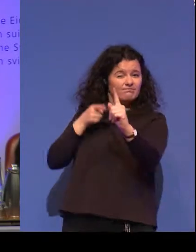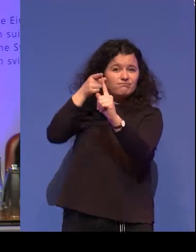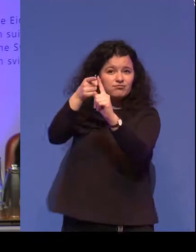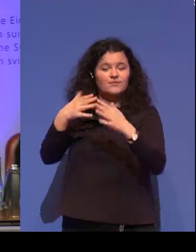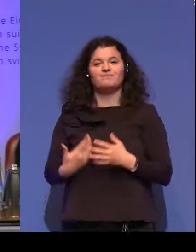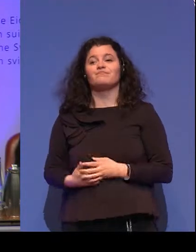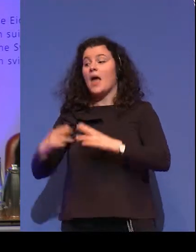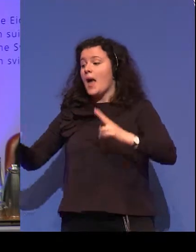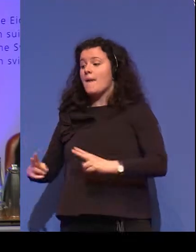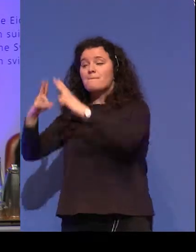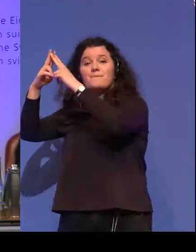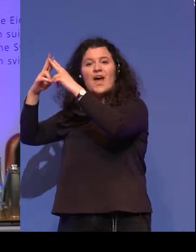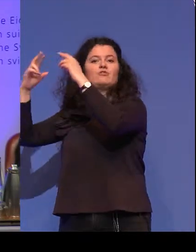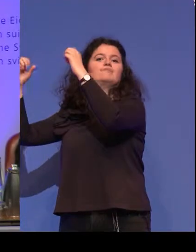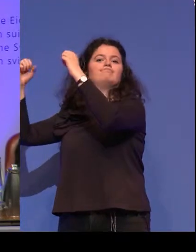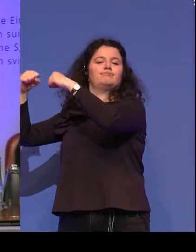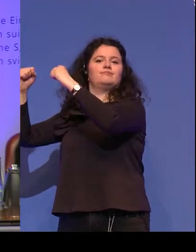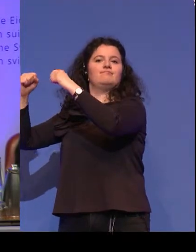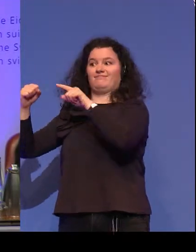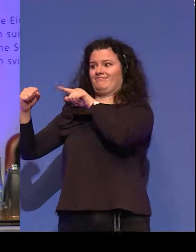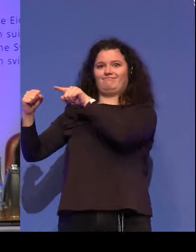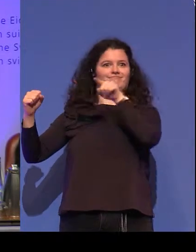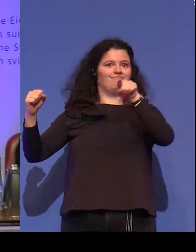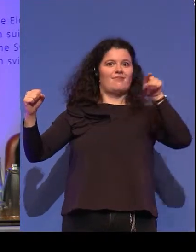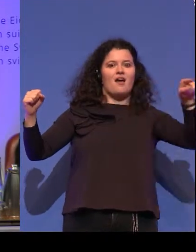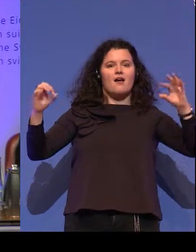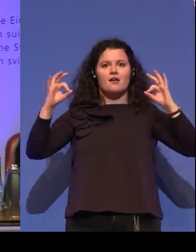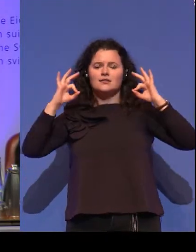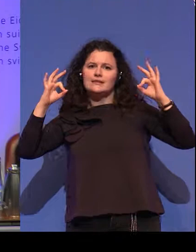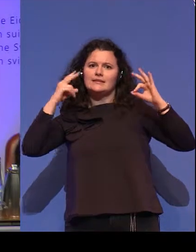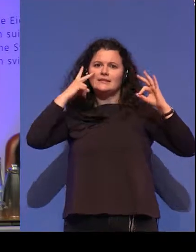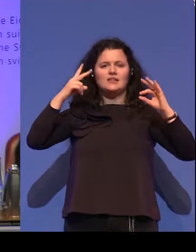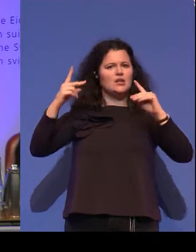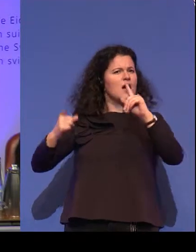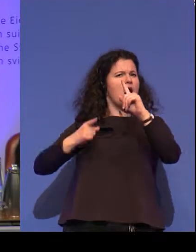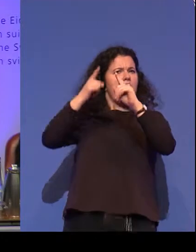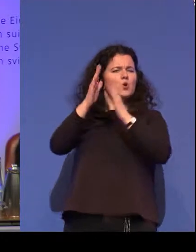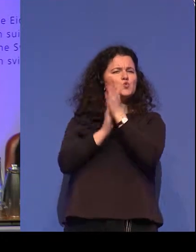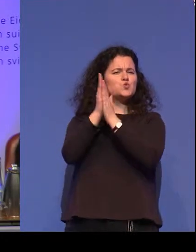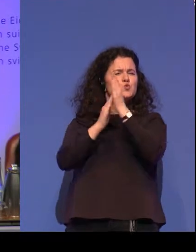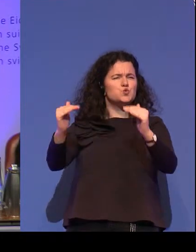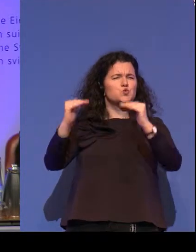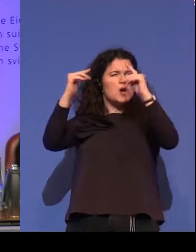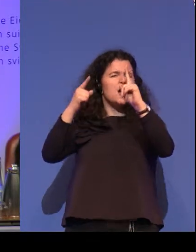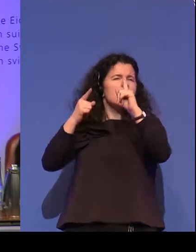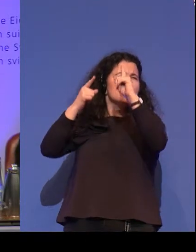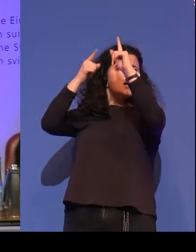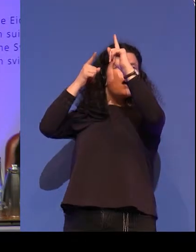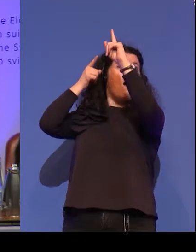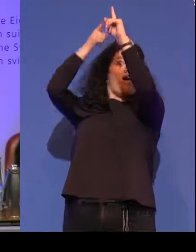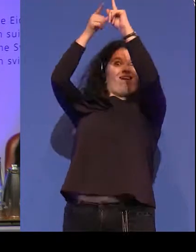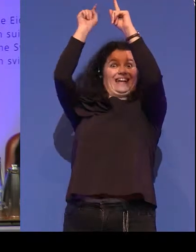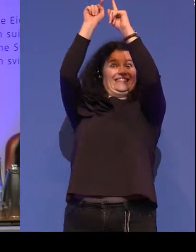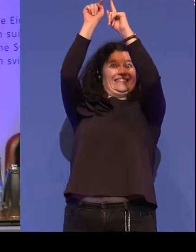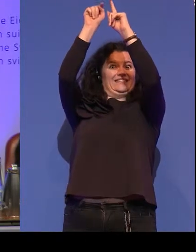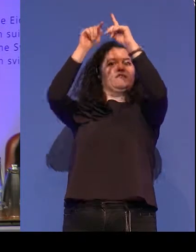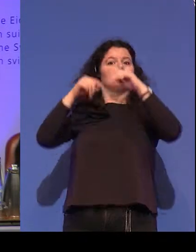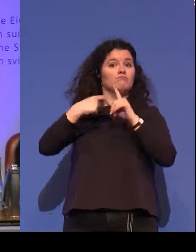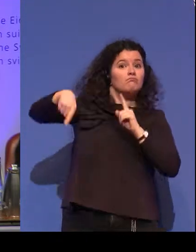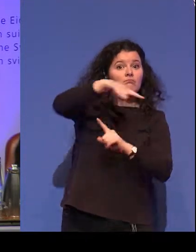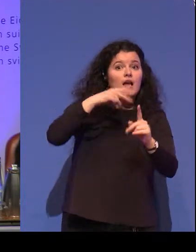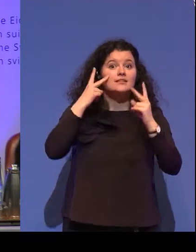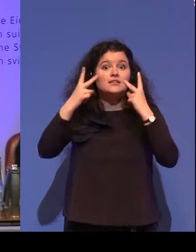Agreement set forth an incredible ambition that I think we all share. The World Bank will be working on the basis that